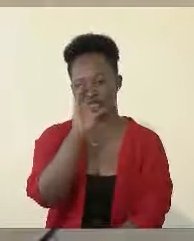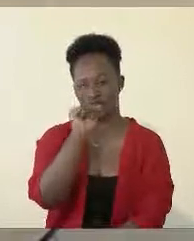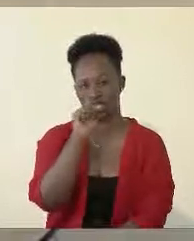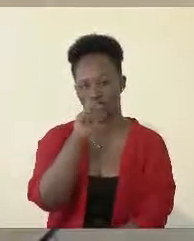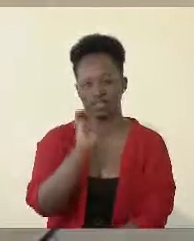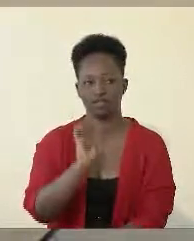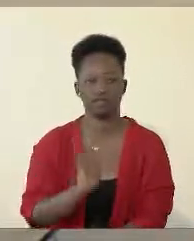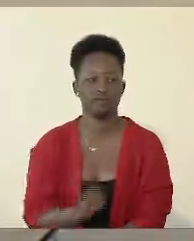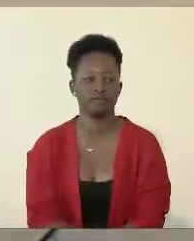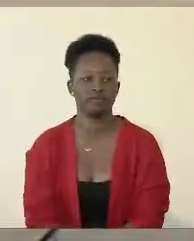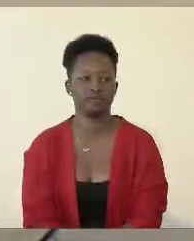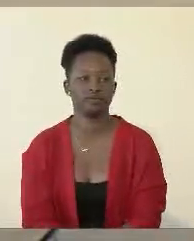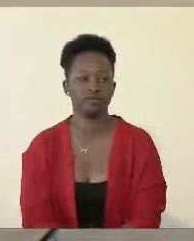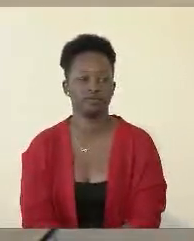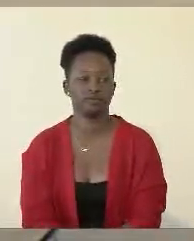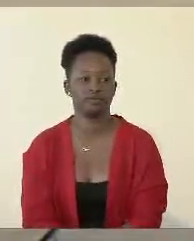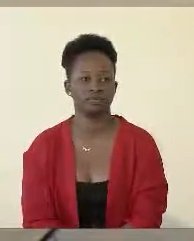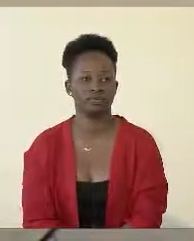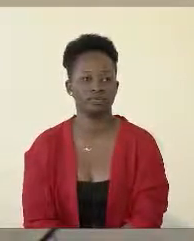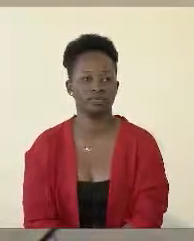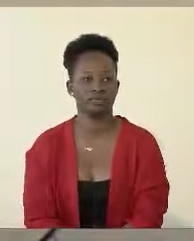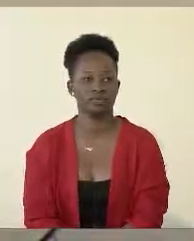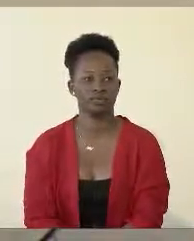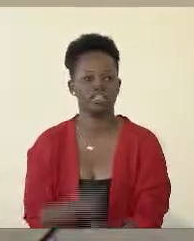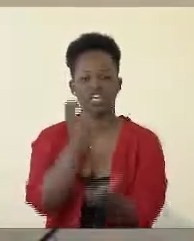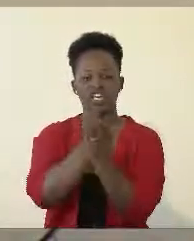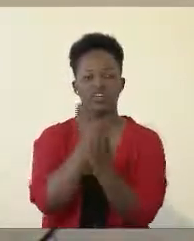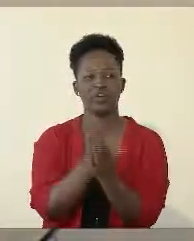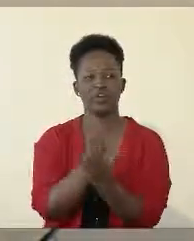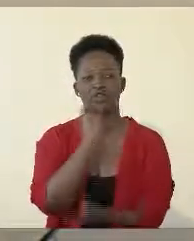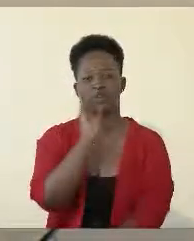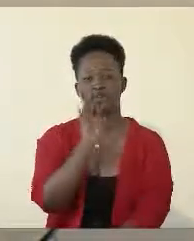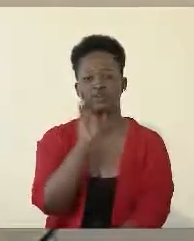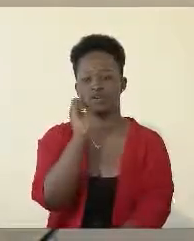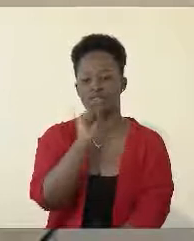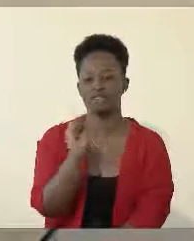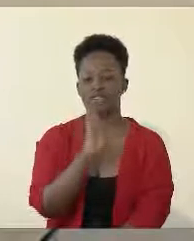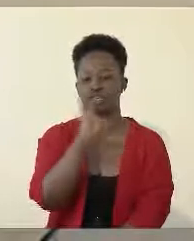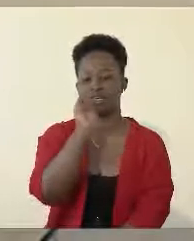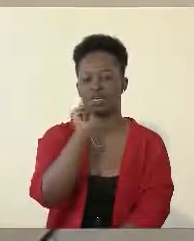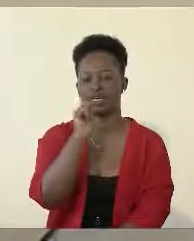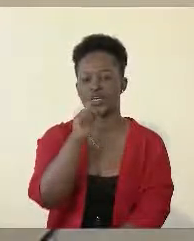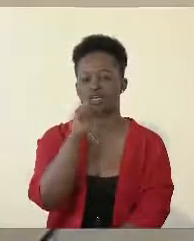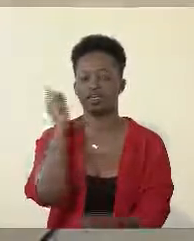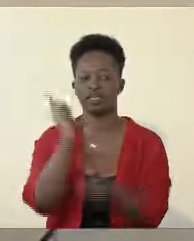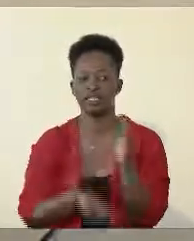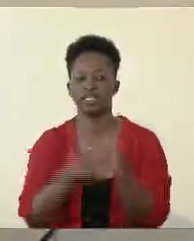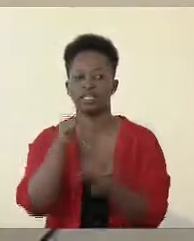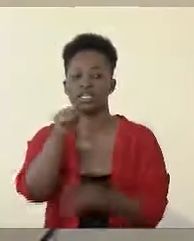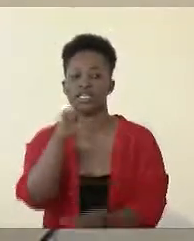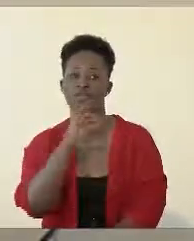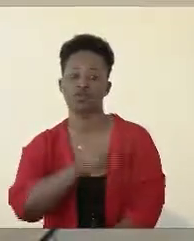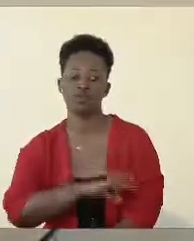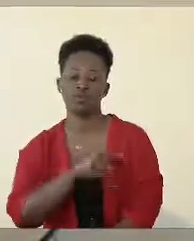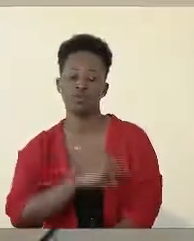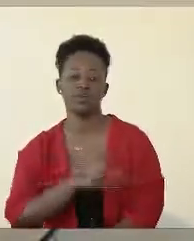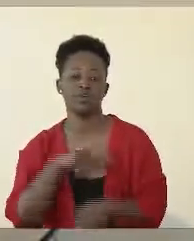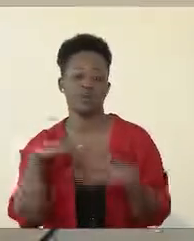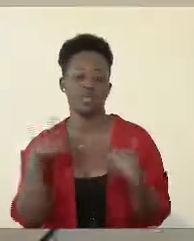enjoy economies of scale. Who can tell me what economies of scale are? The economies of scale, these are benefits